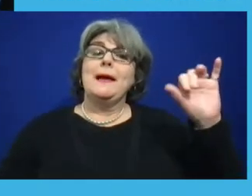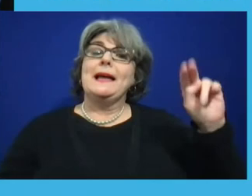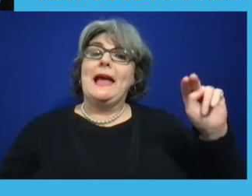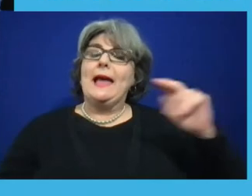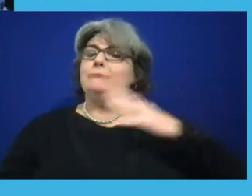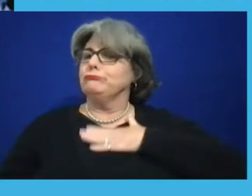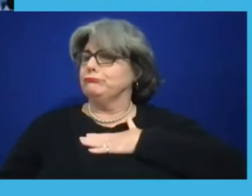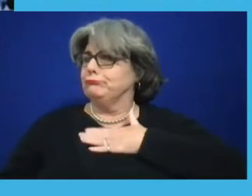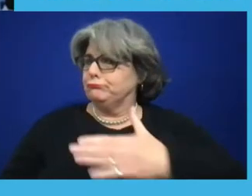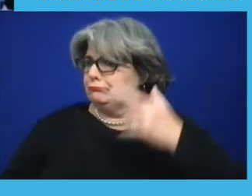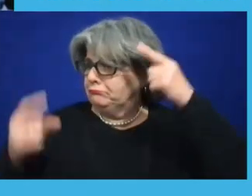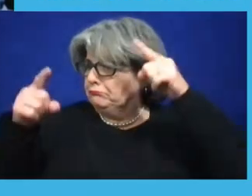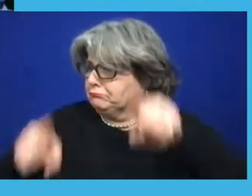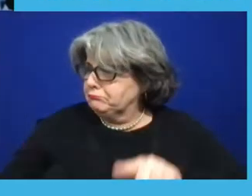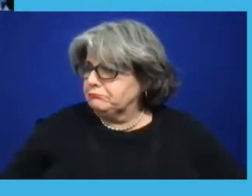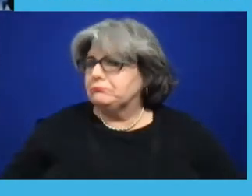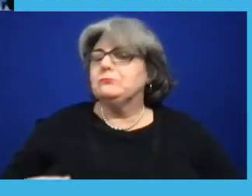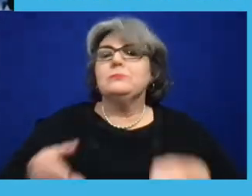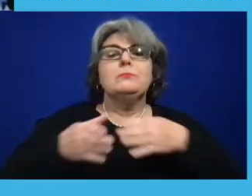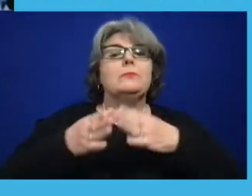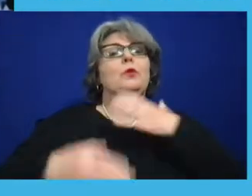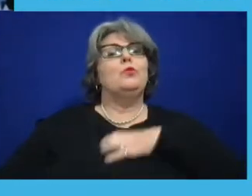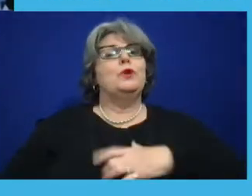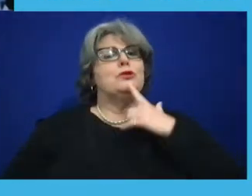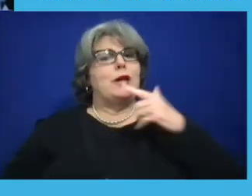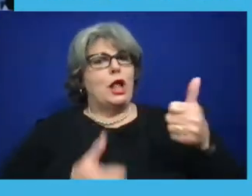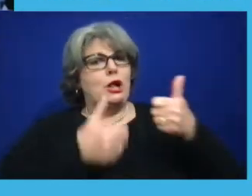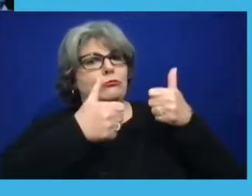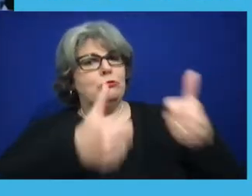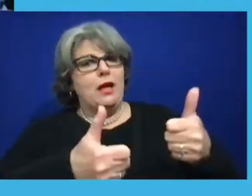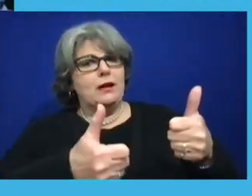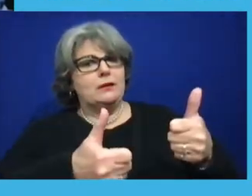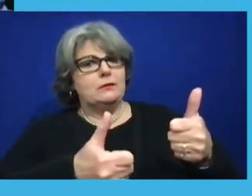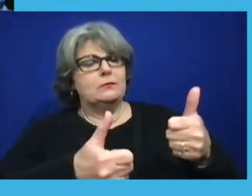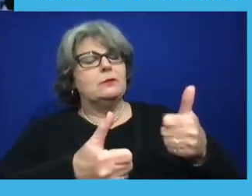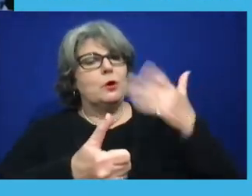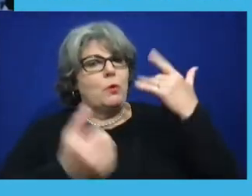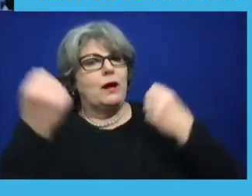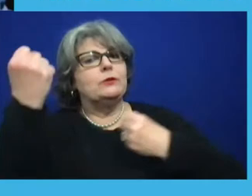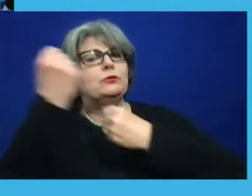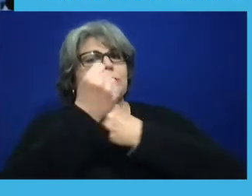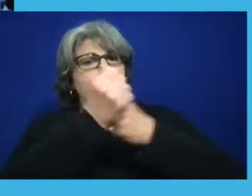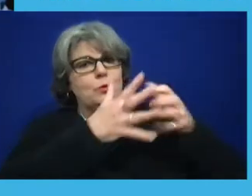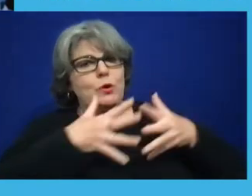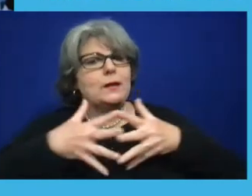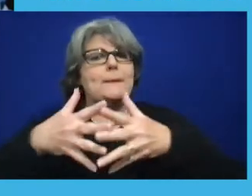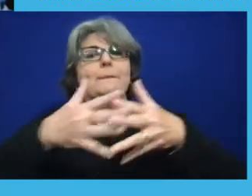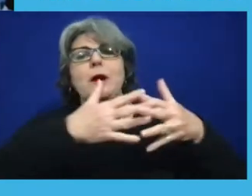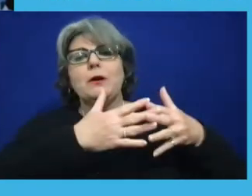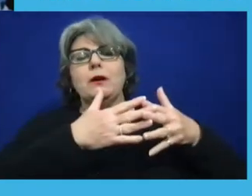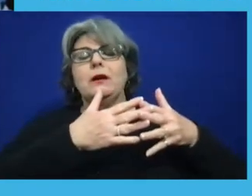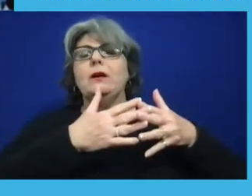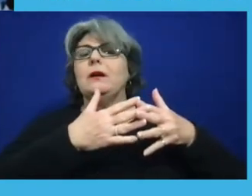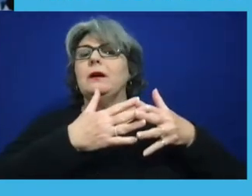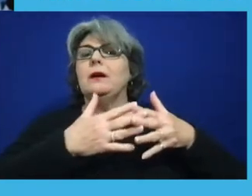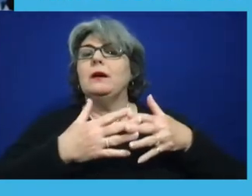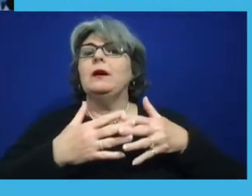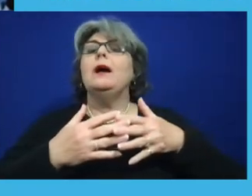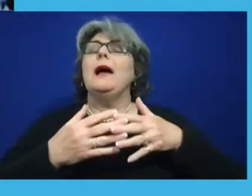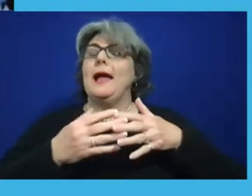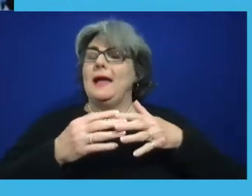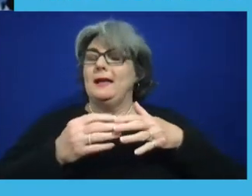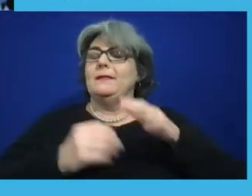And after I won, John McCain, my opponent, graciously conceded, gave me a call, publicly wished me luck for the sake of the